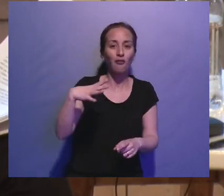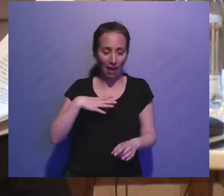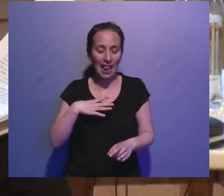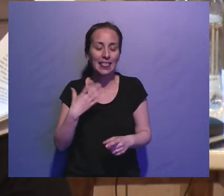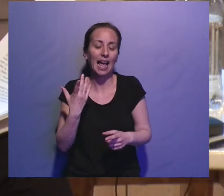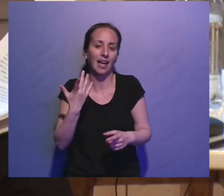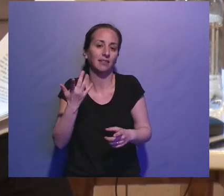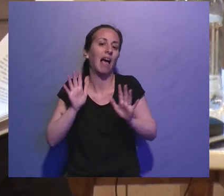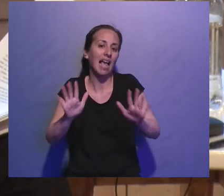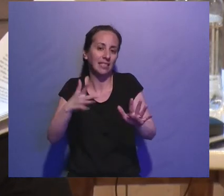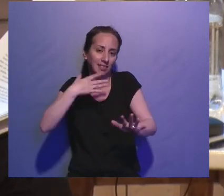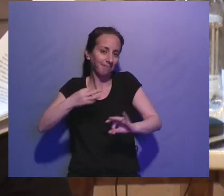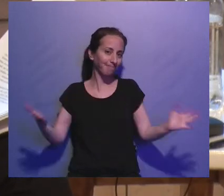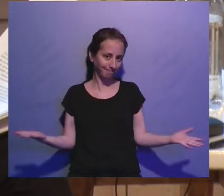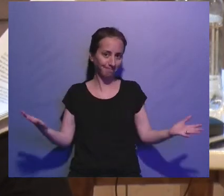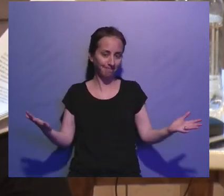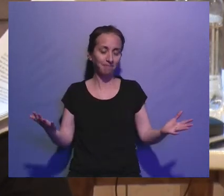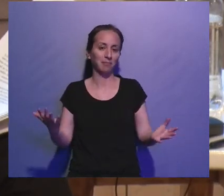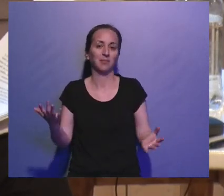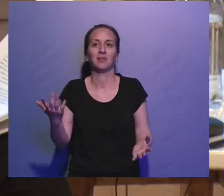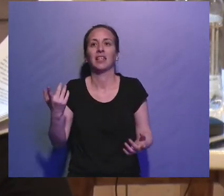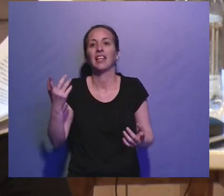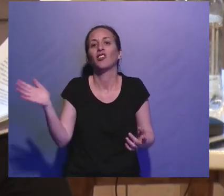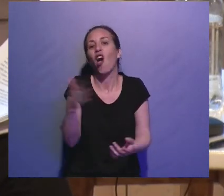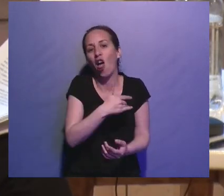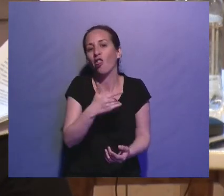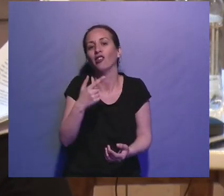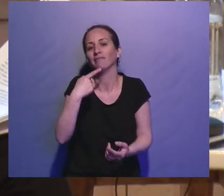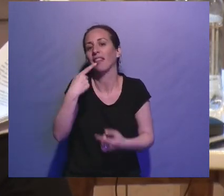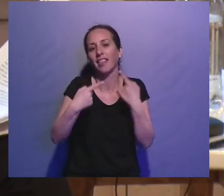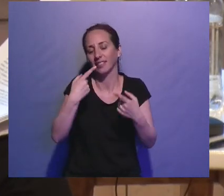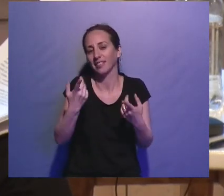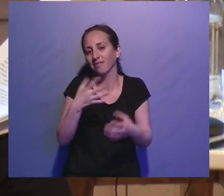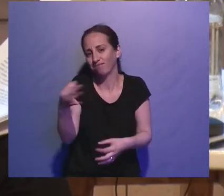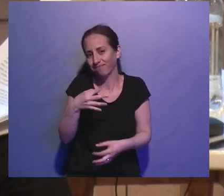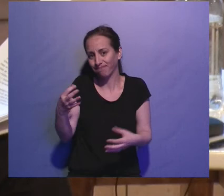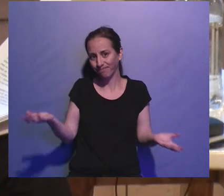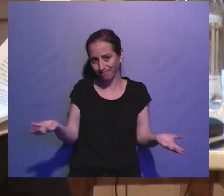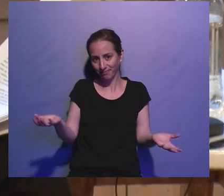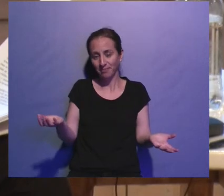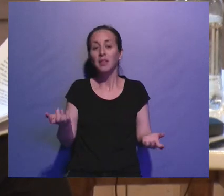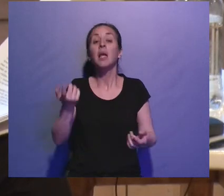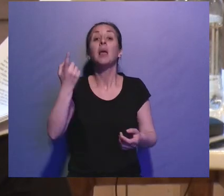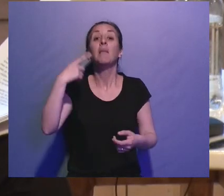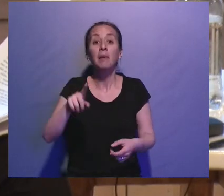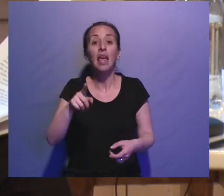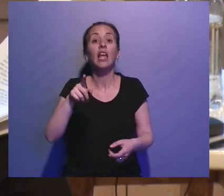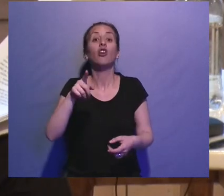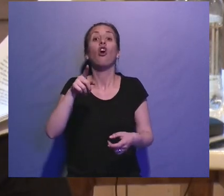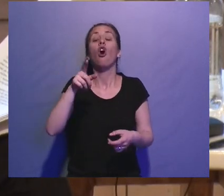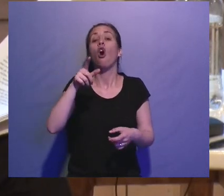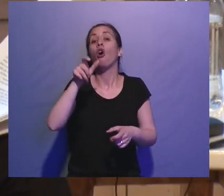among citizens vis-à-vis their governments is a reality. As we have said here,